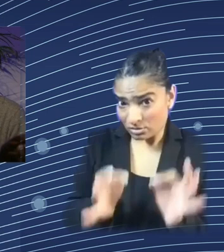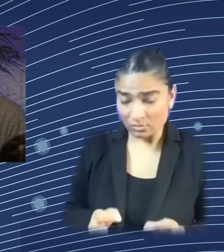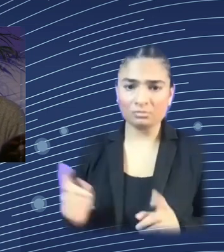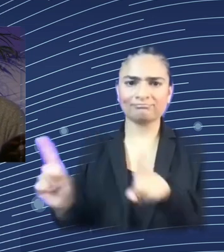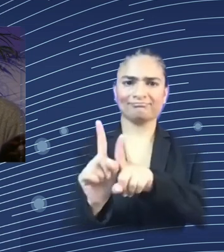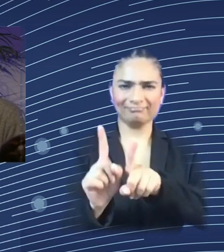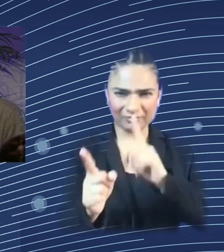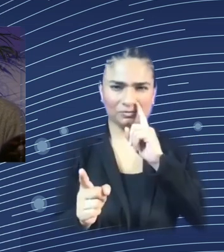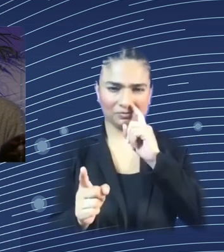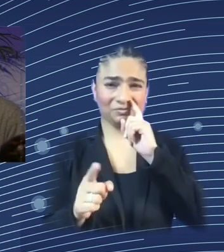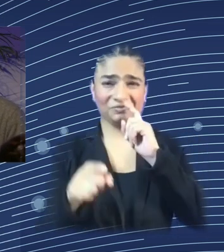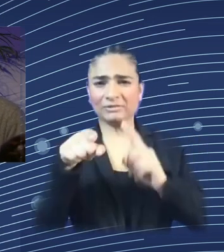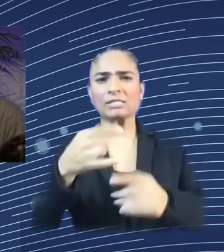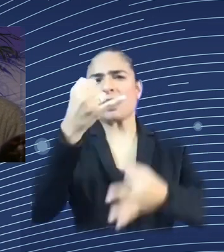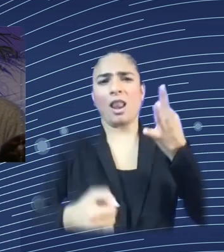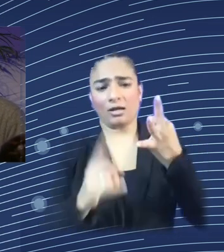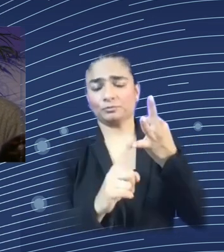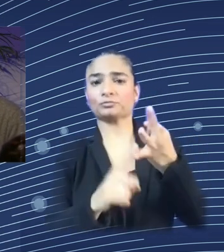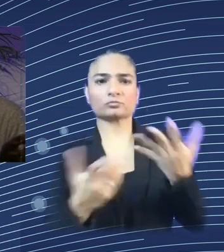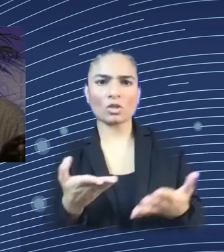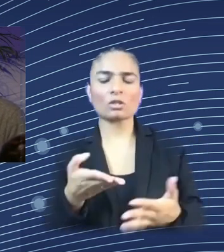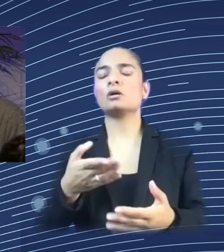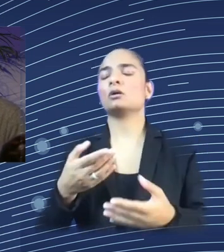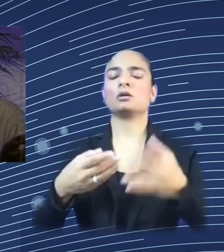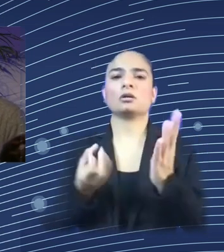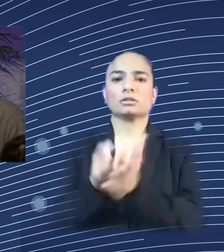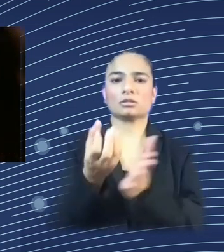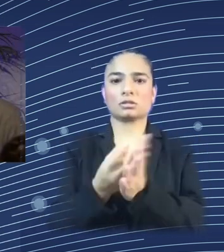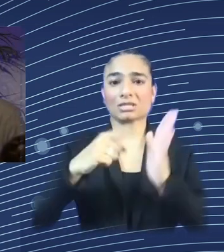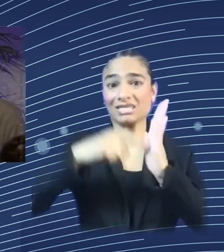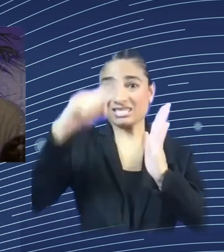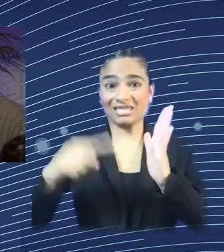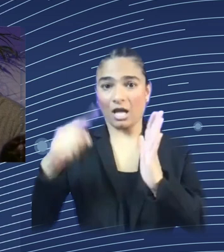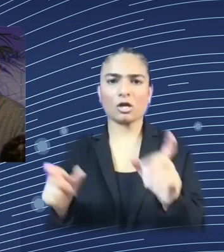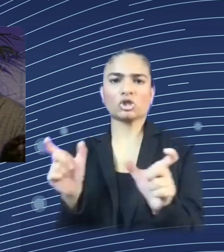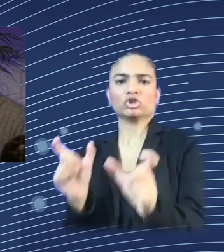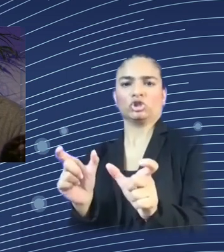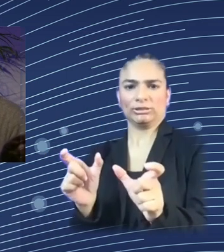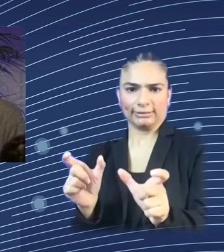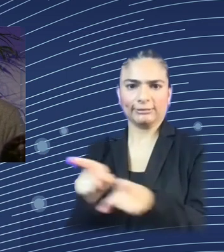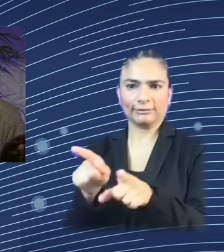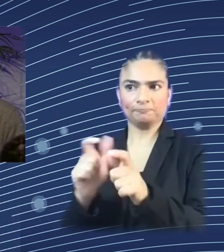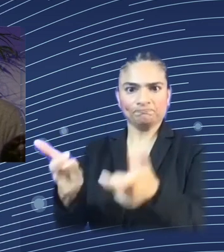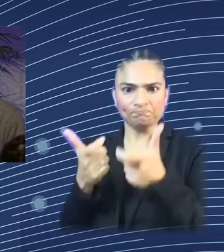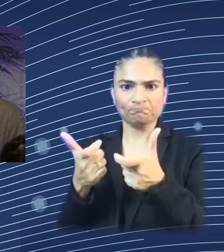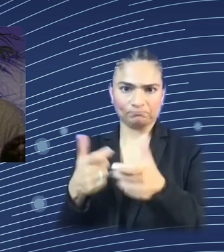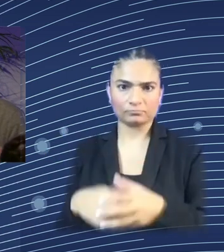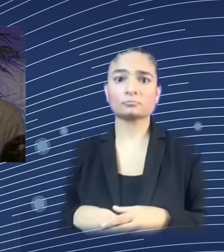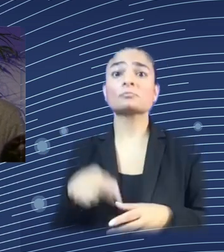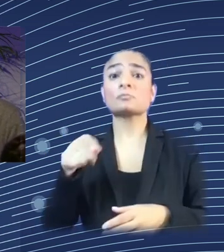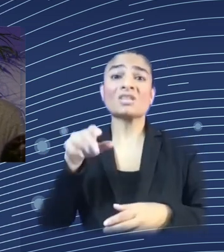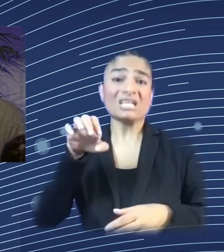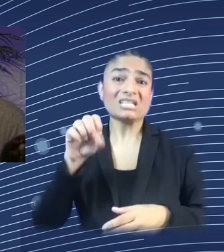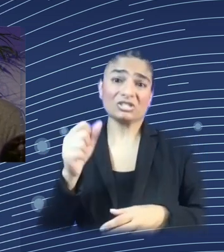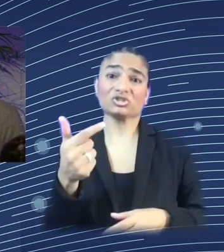private and very confidential data. Let's take, for example, gender pay gap. If you want to compute gender pay gap, you need